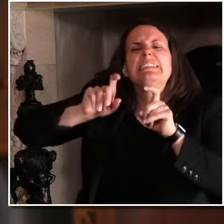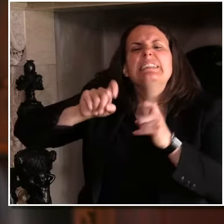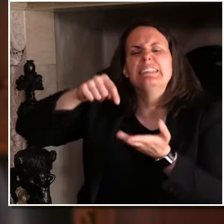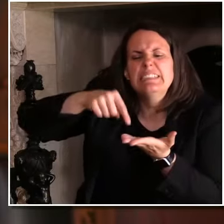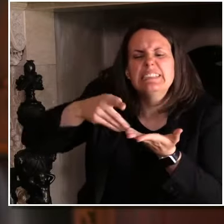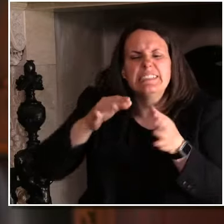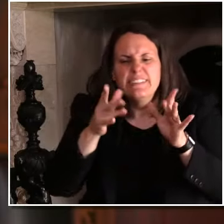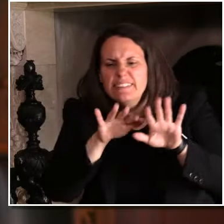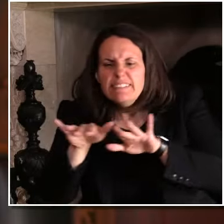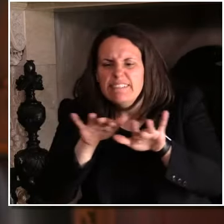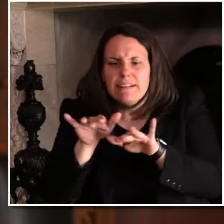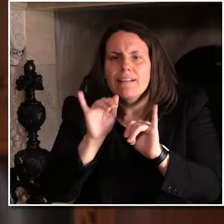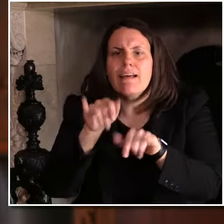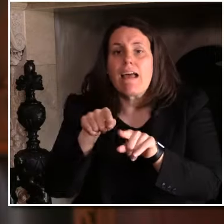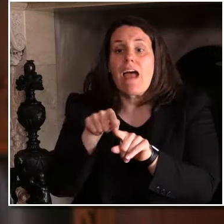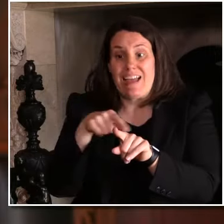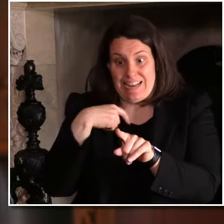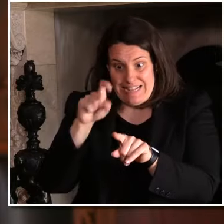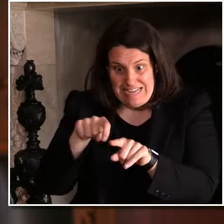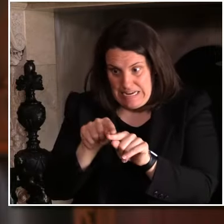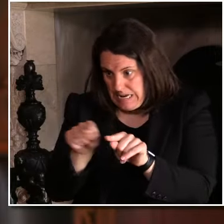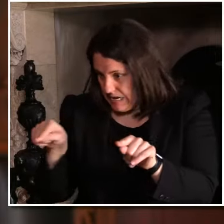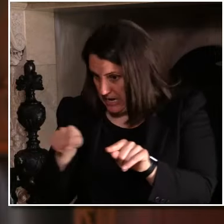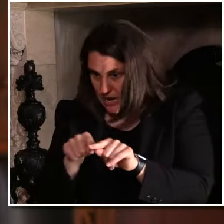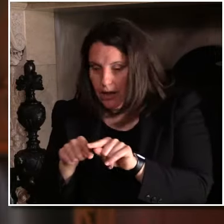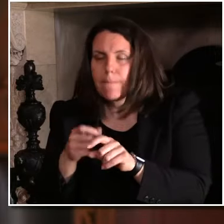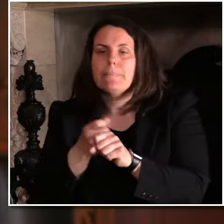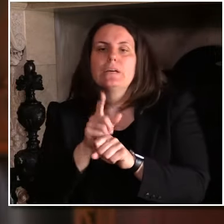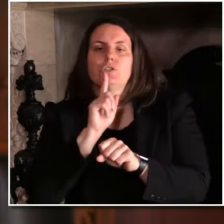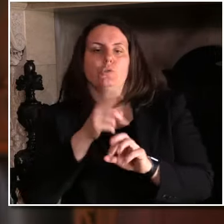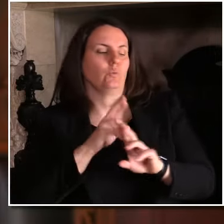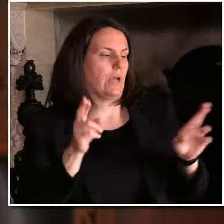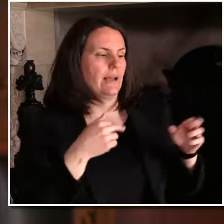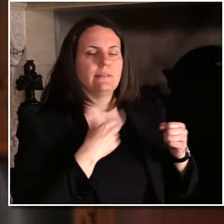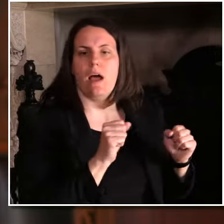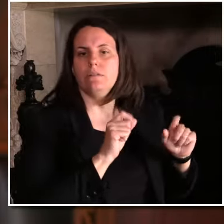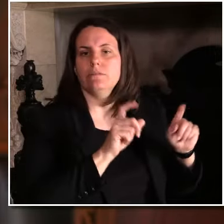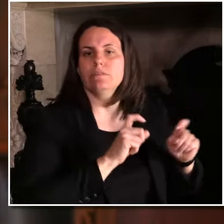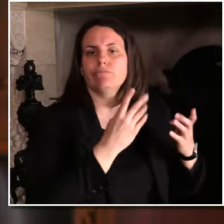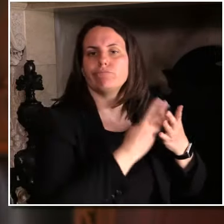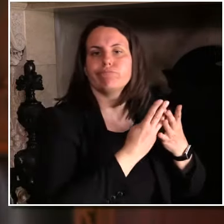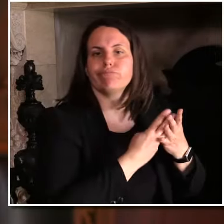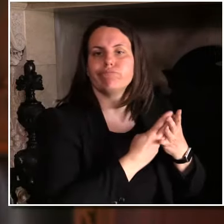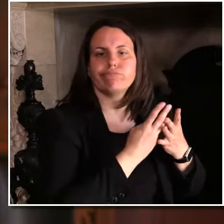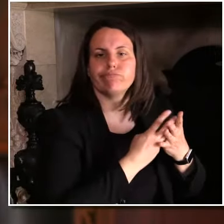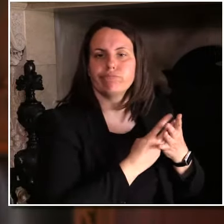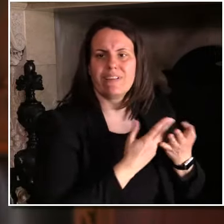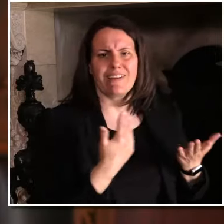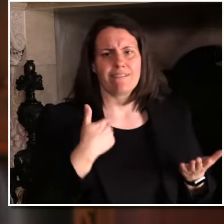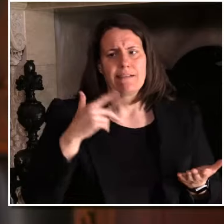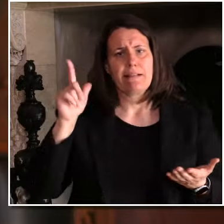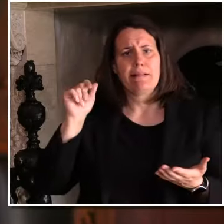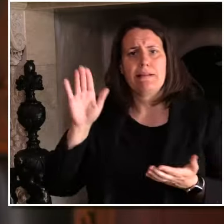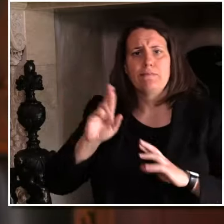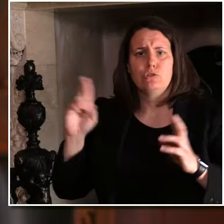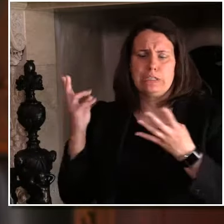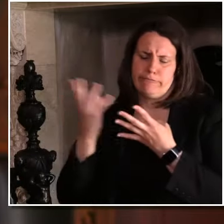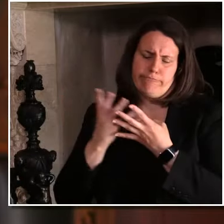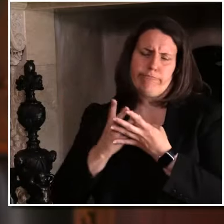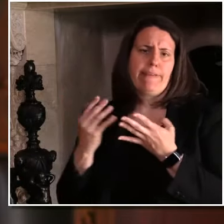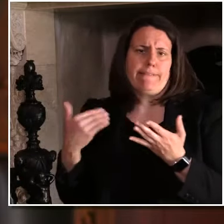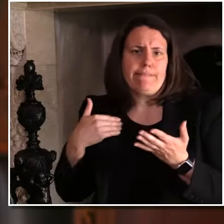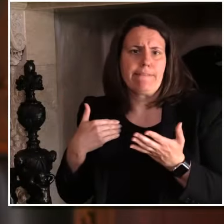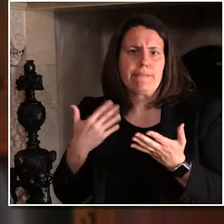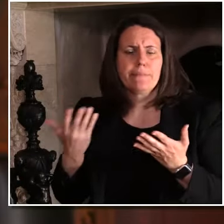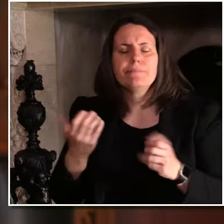of capacities, the kinds of resources that communities need to do the testing that is necessary to understand the prevalence of the disease